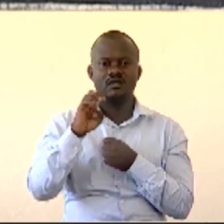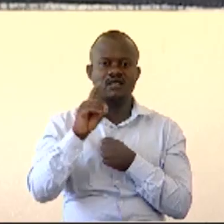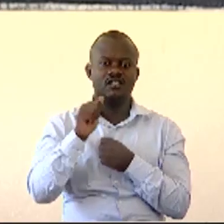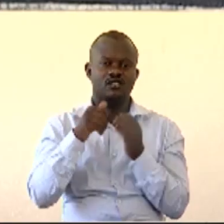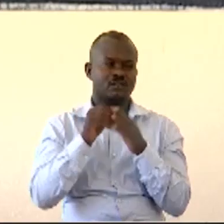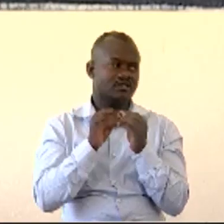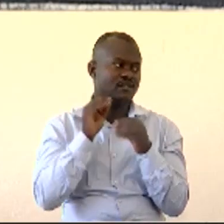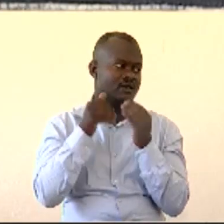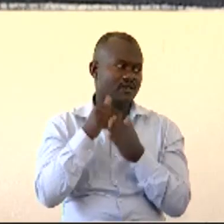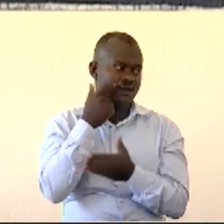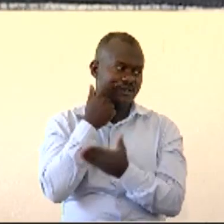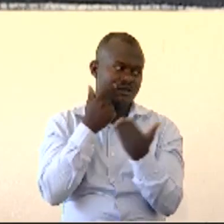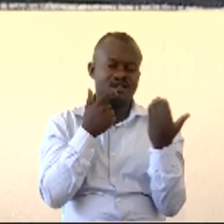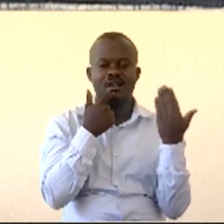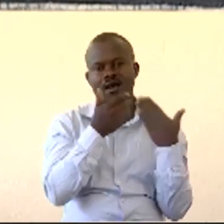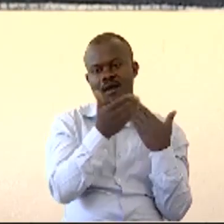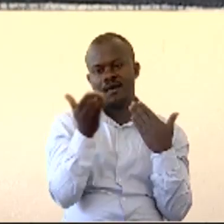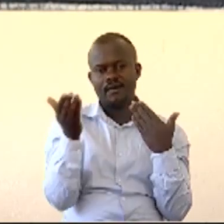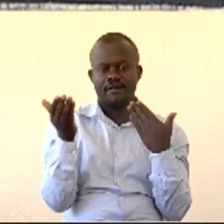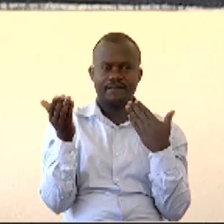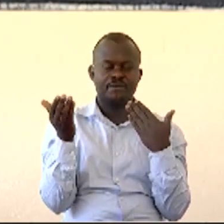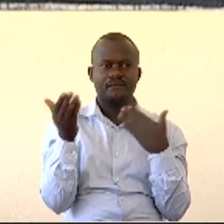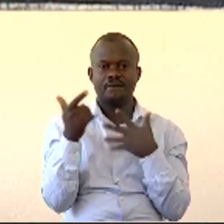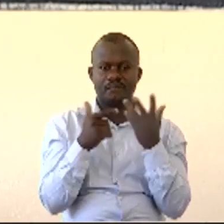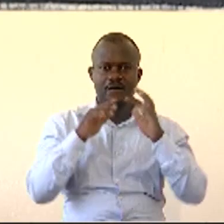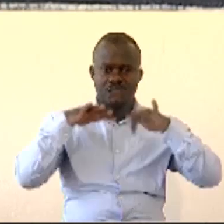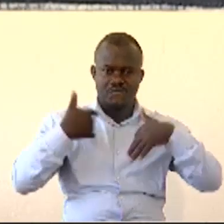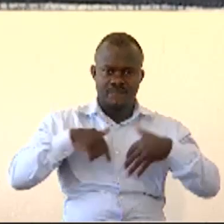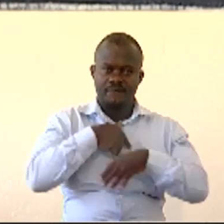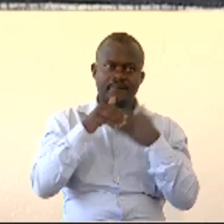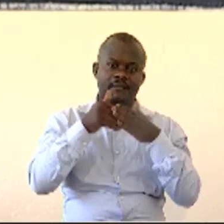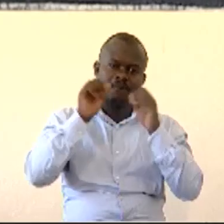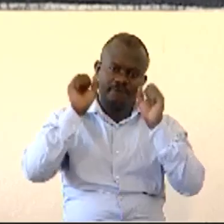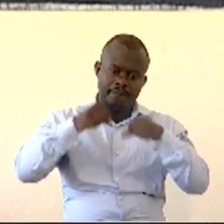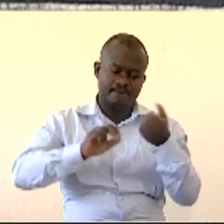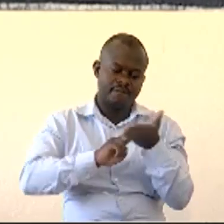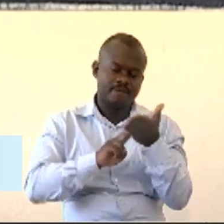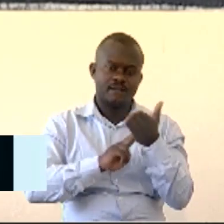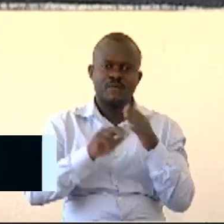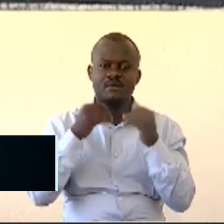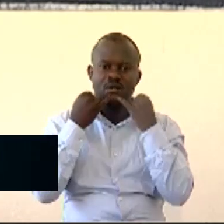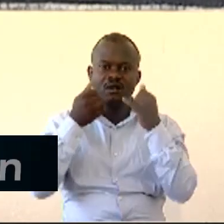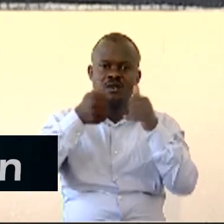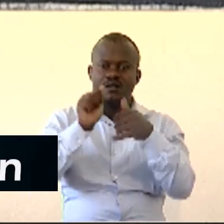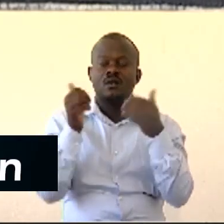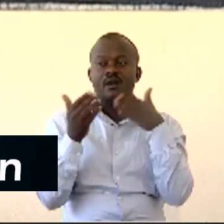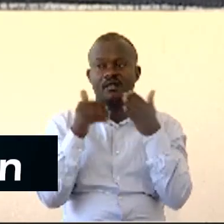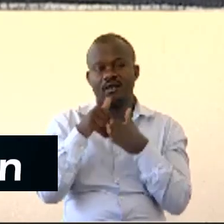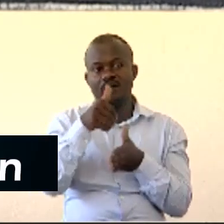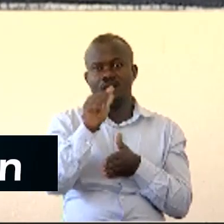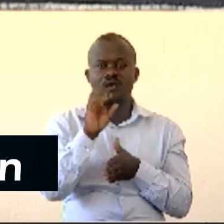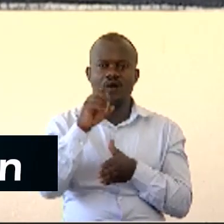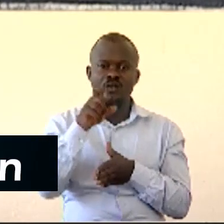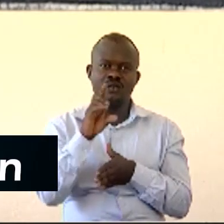These oxidation numbers, that's how they can be used to tell you whether the oxidation